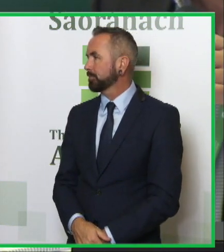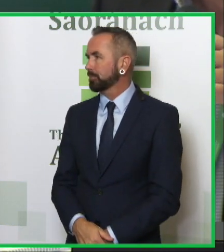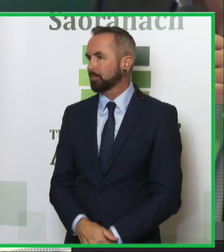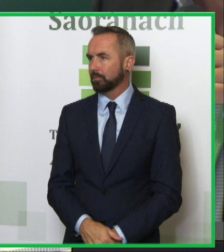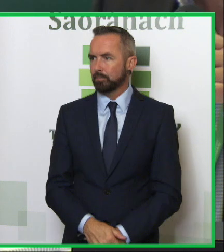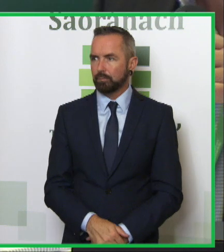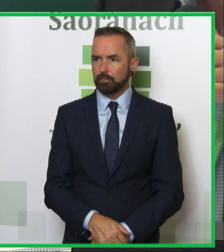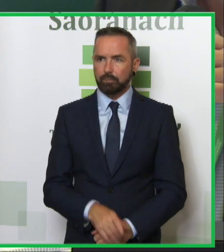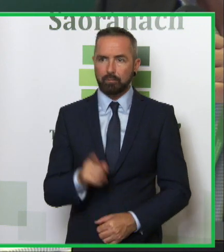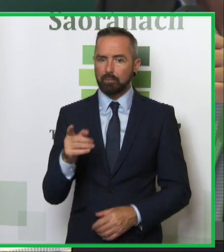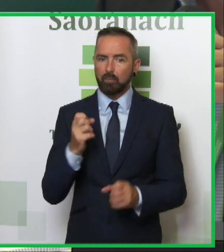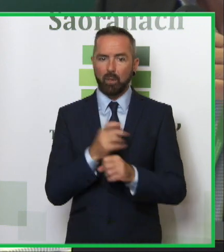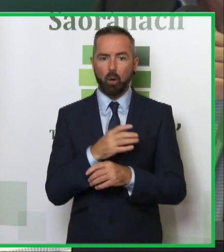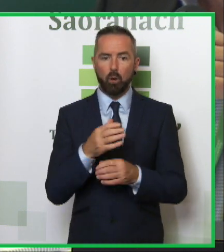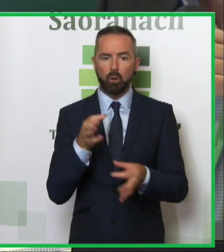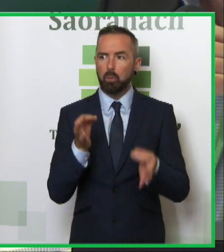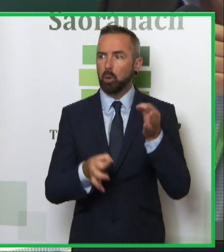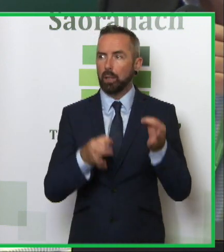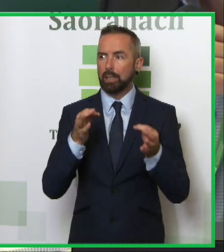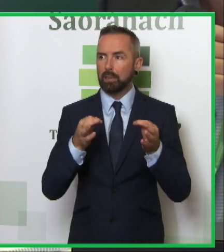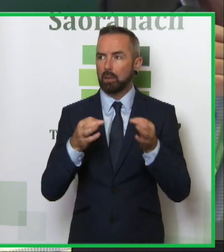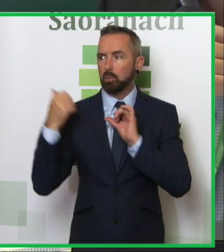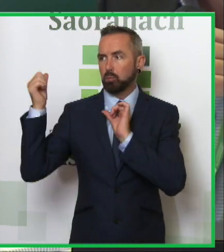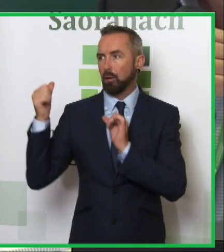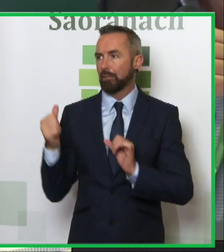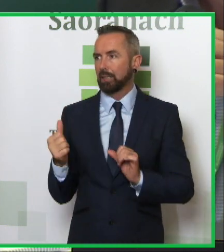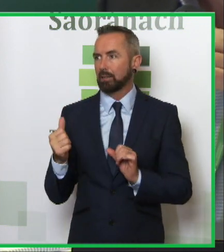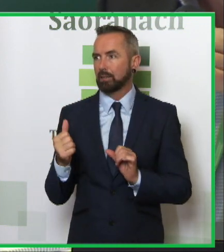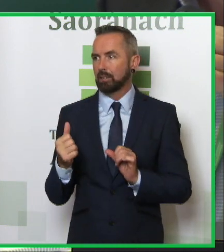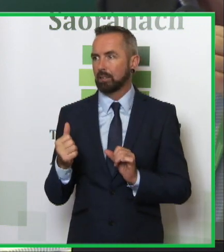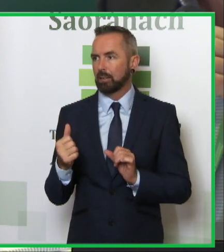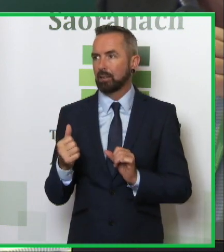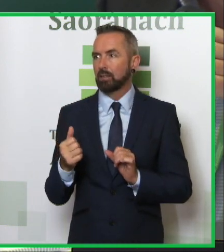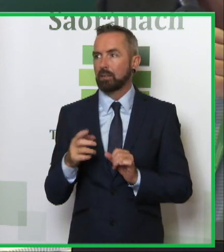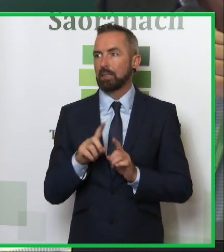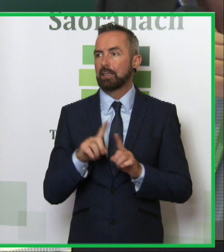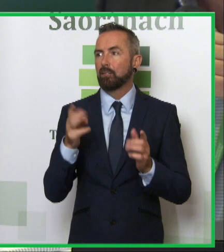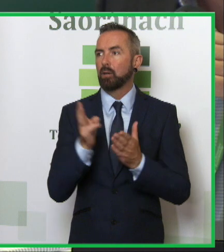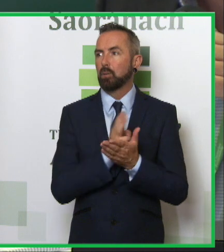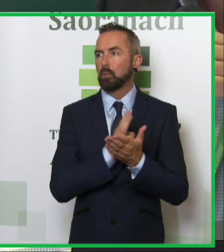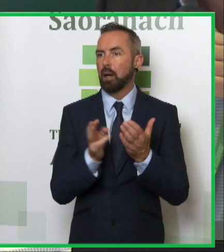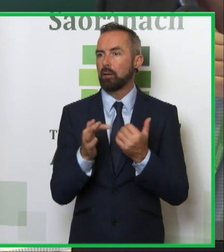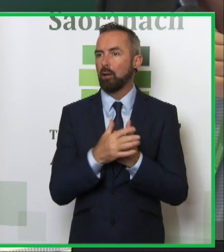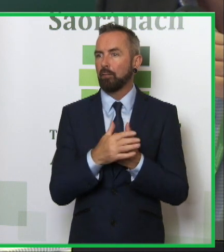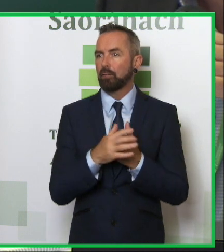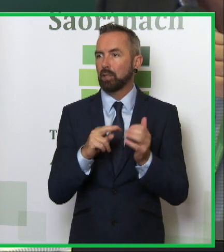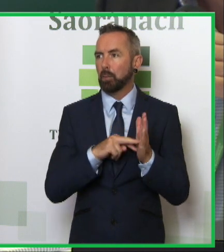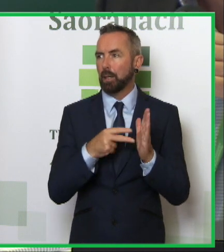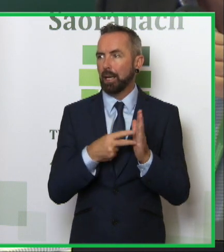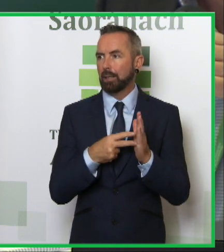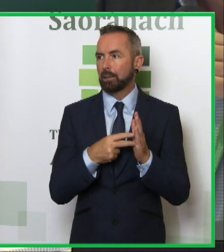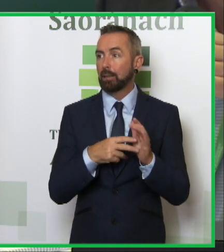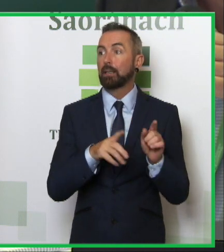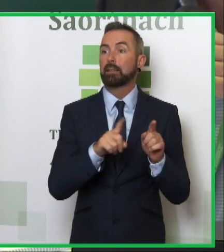This is political prominence and the role of a cabinet committee and a senior officials group. It's a different part of the equation. They're all different parts of the